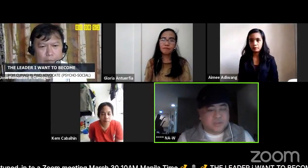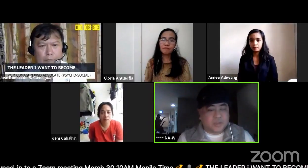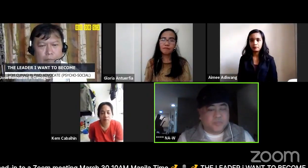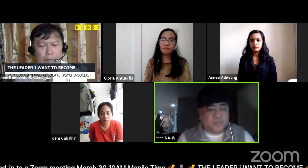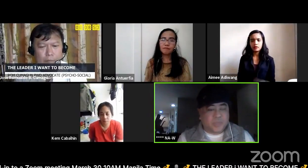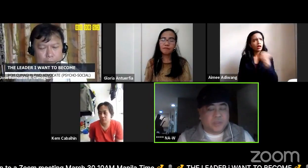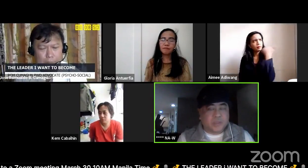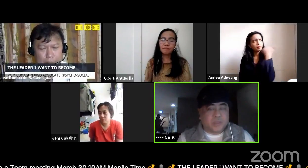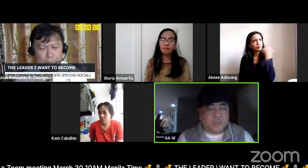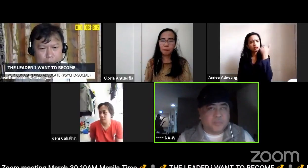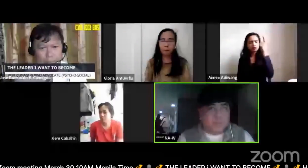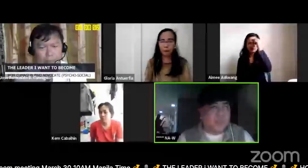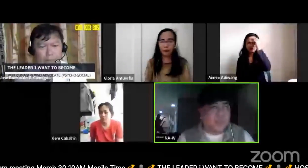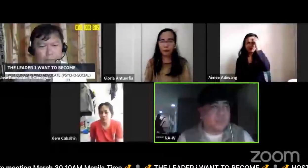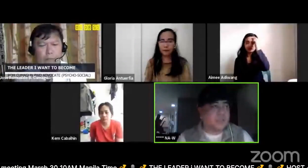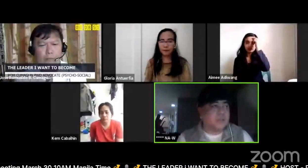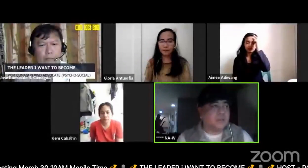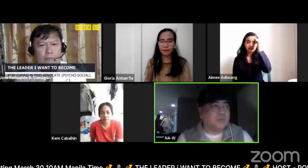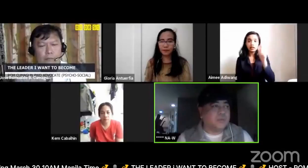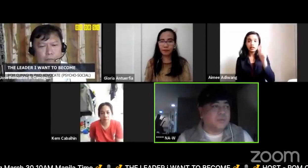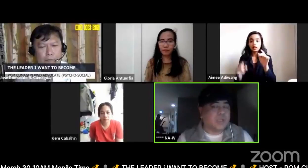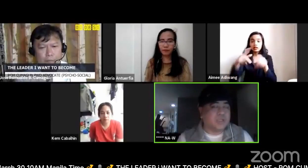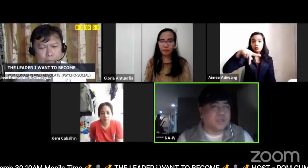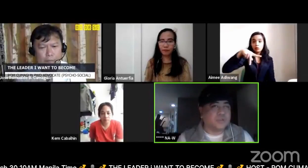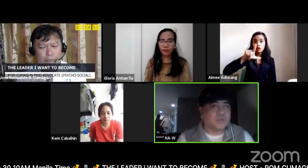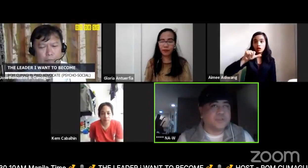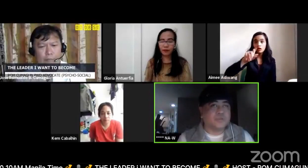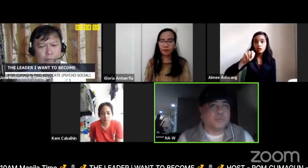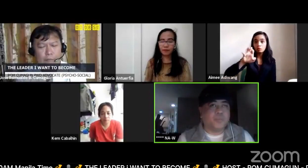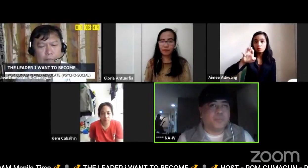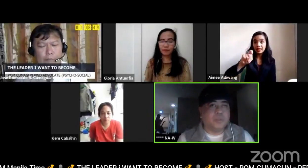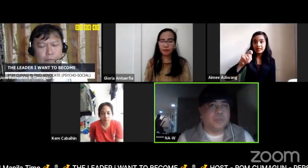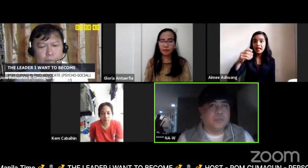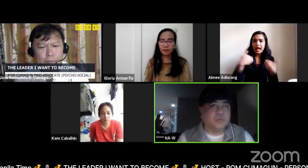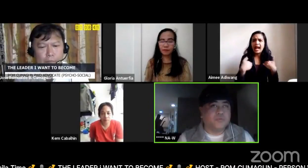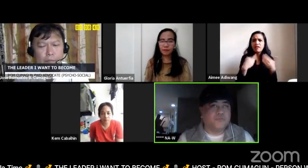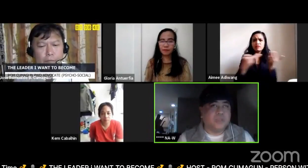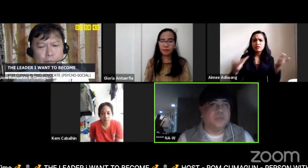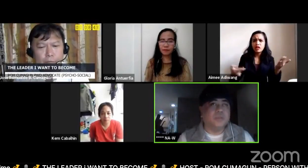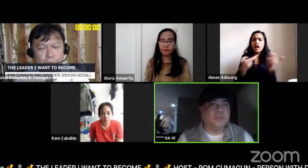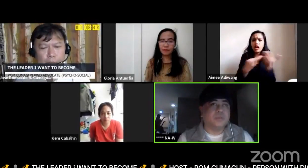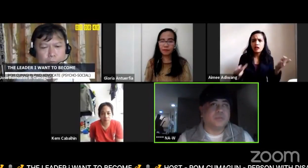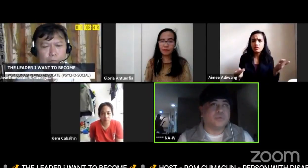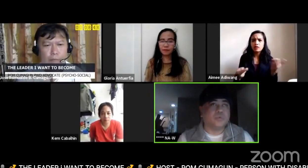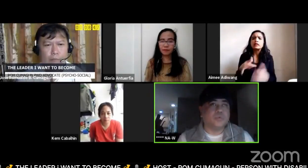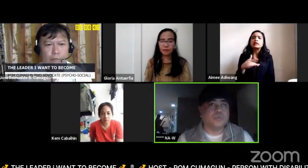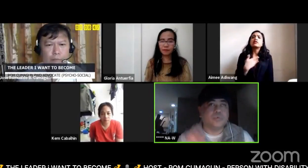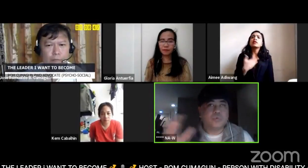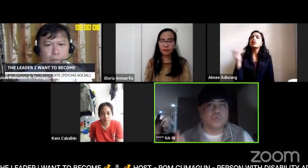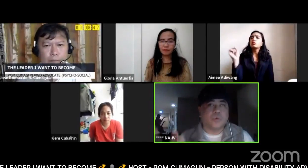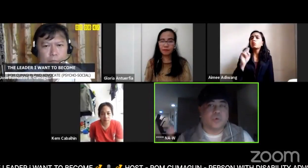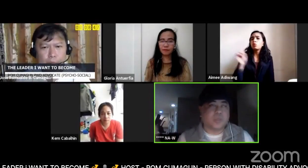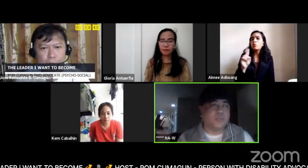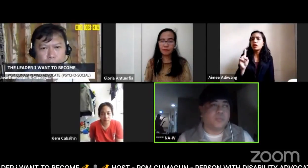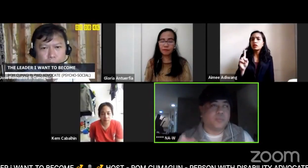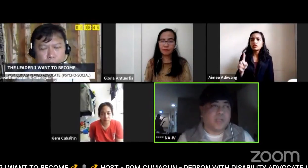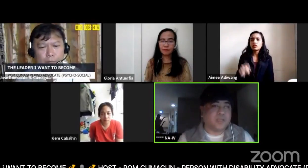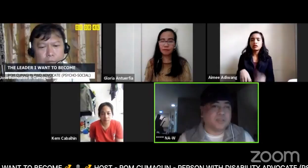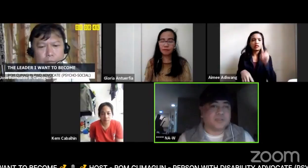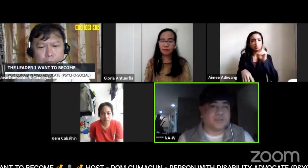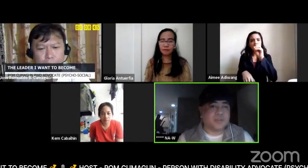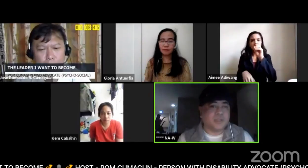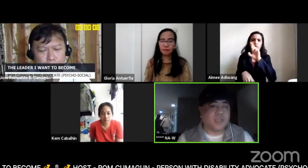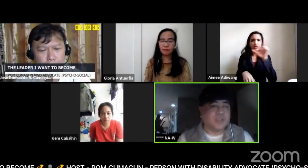what else? The planet has the resources to feed to 2 or 3